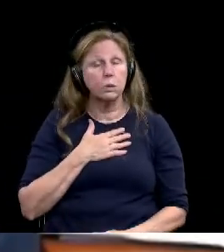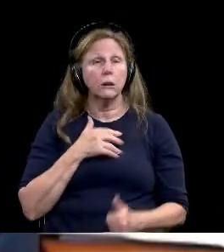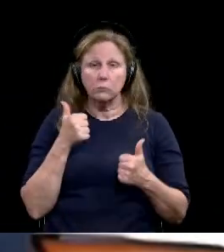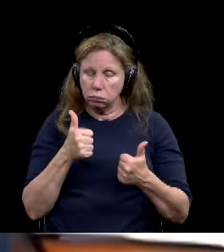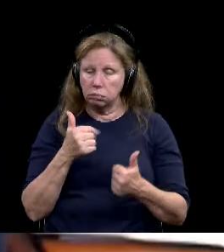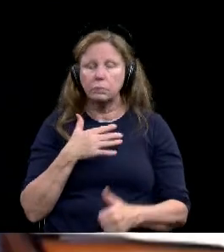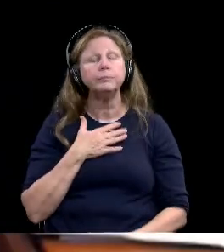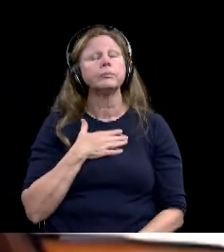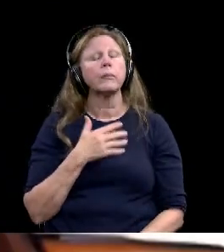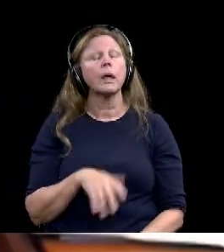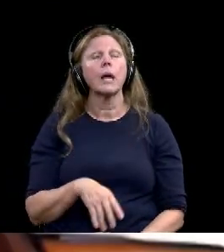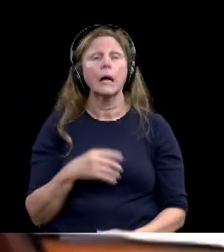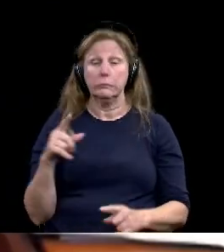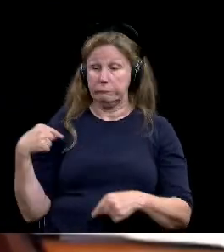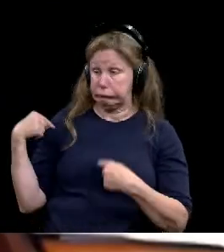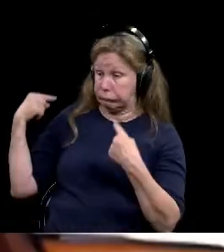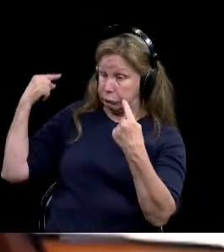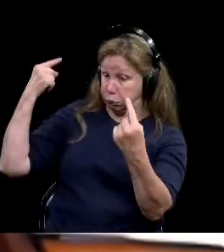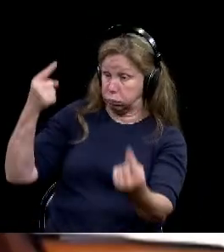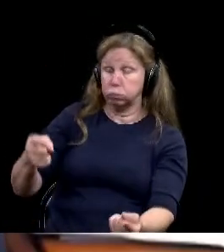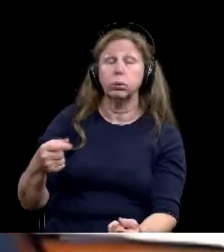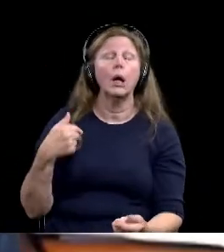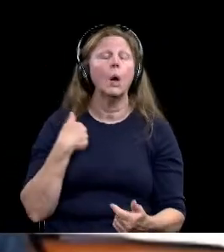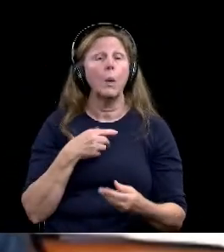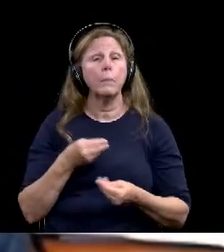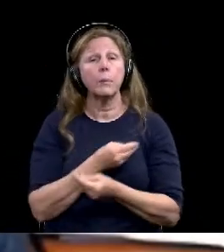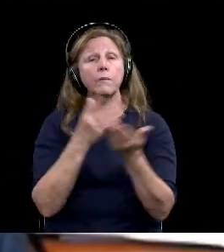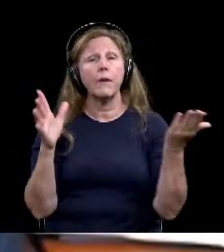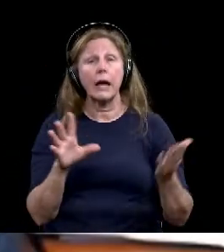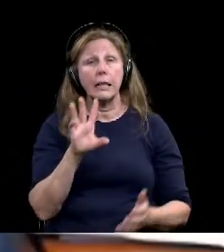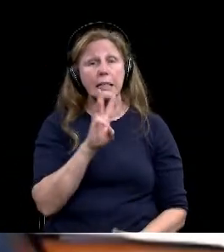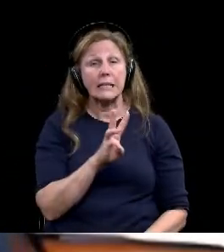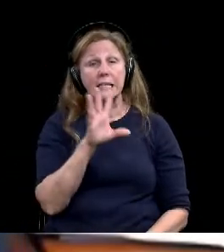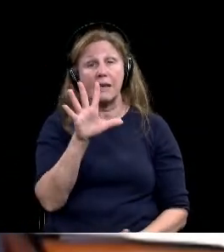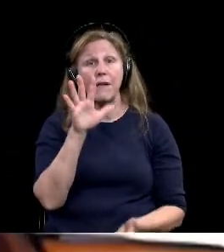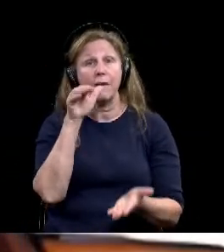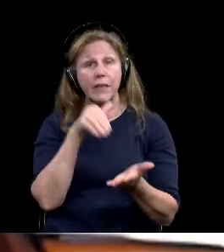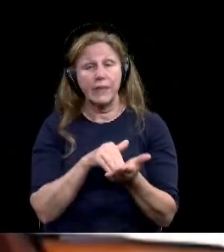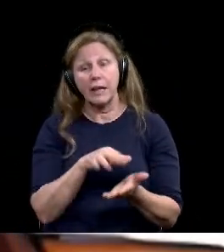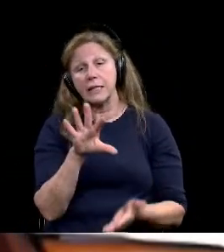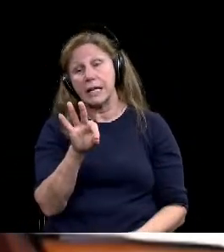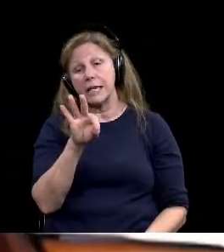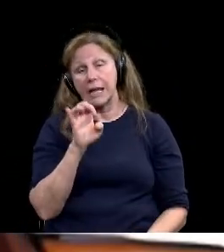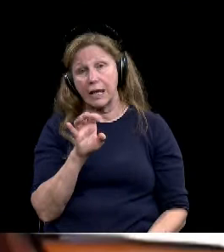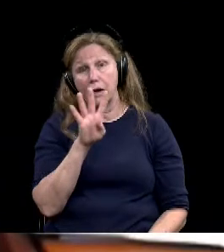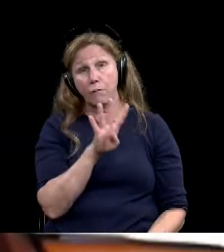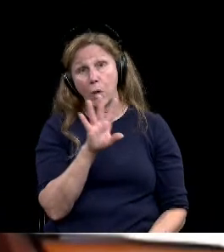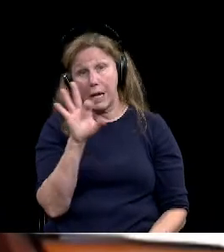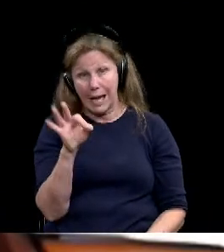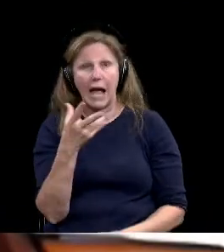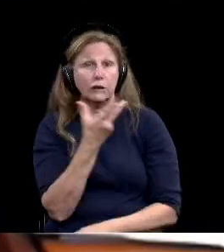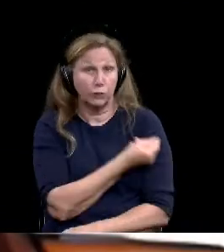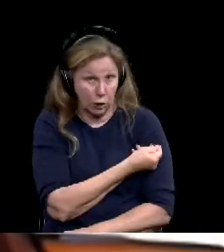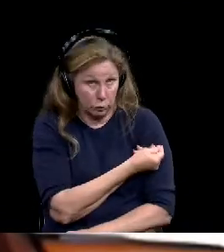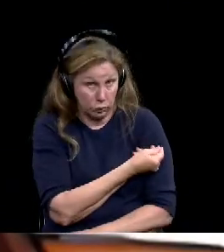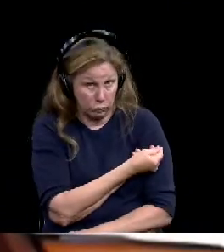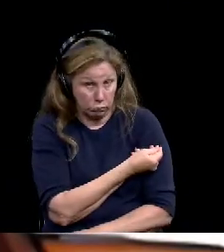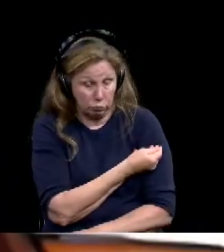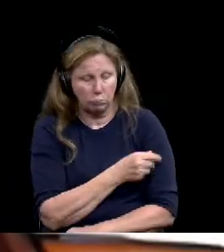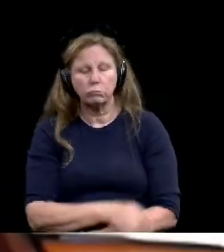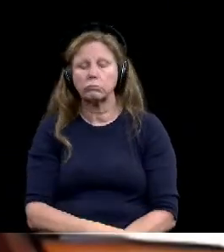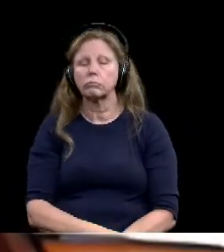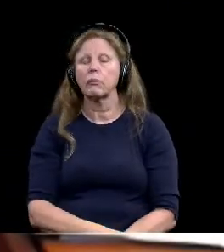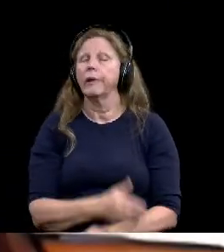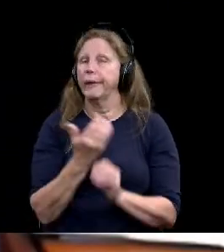65,949 vaccines. And again, to Dr. Griggs' point, vaccinations are critical in our management